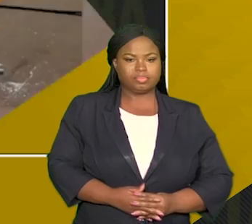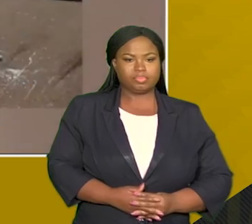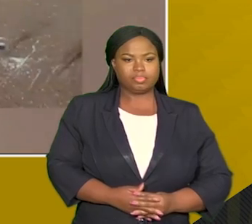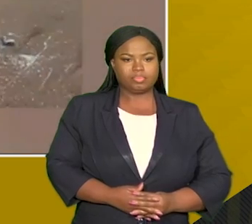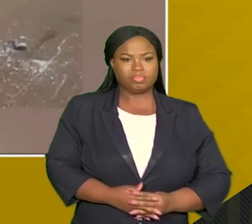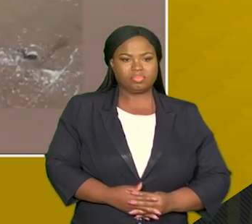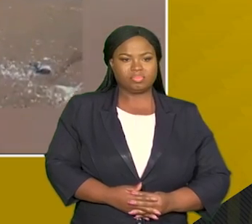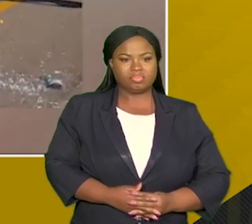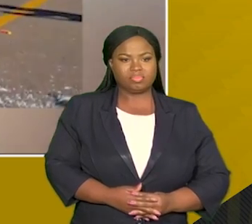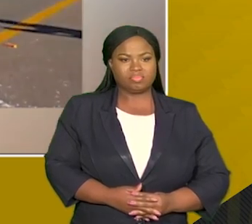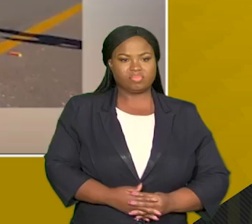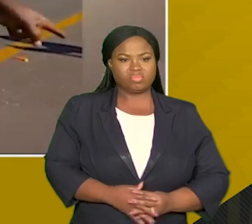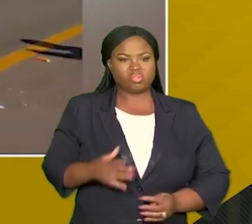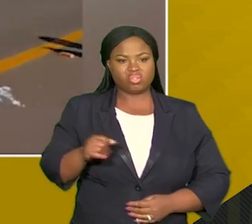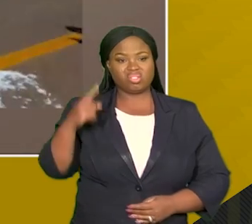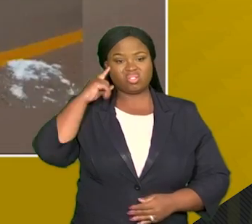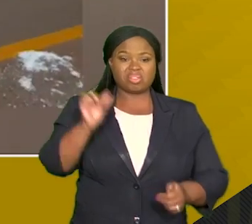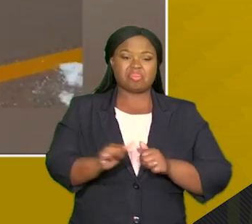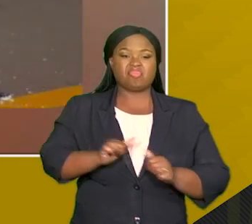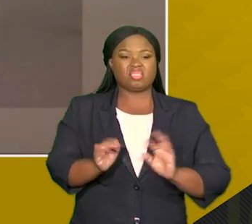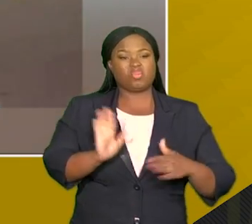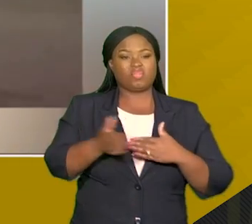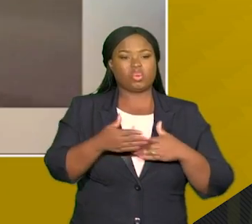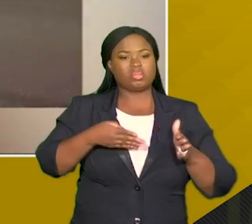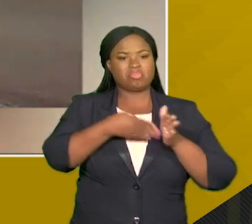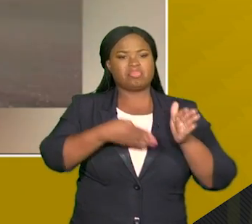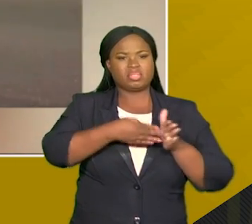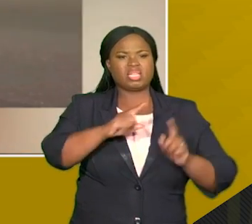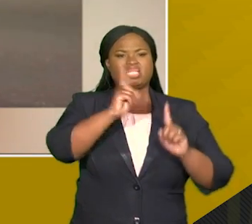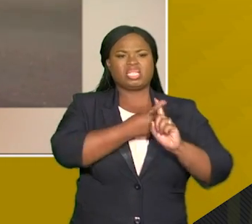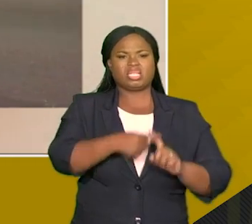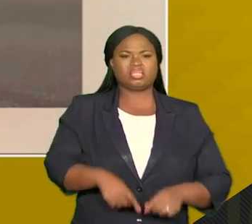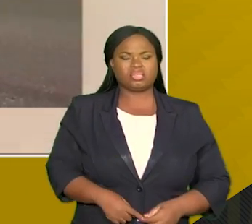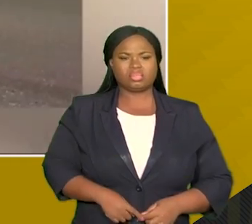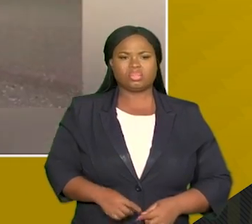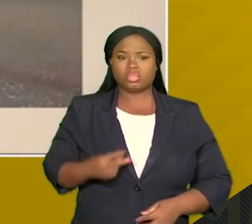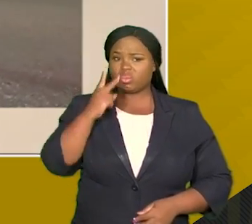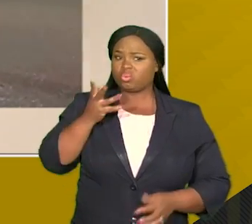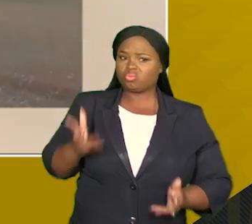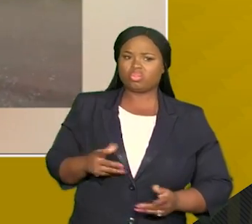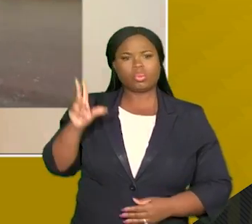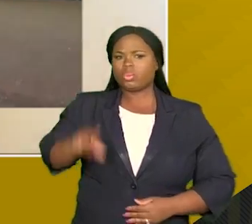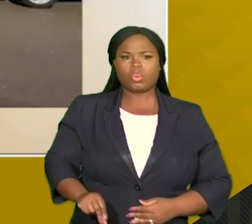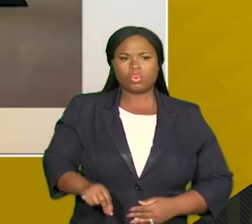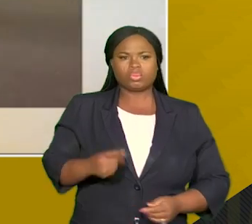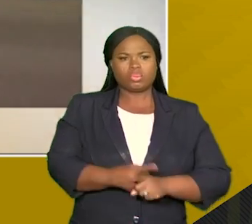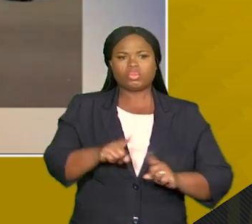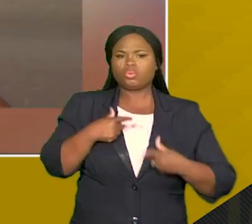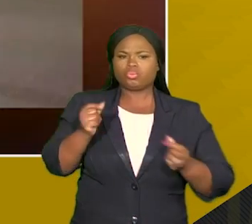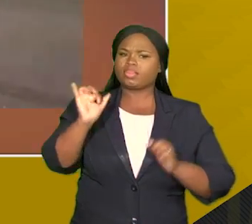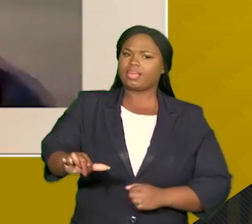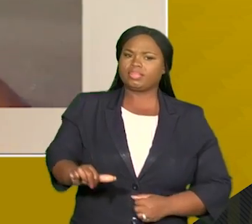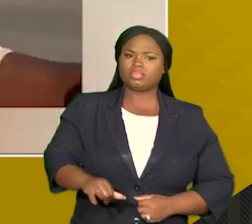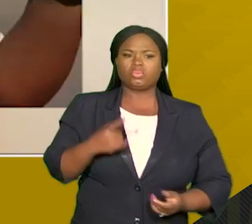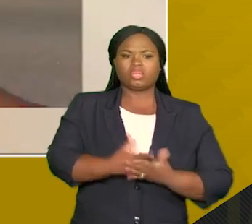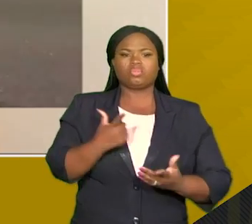It's like... I feel we are better. You close the road there, there's an accident. Yeah. You want to cause this? This is how it looks like? No! You can't do that. You can